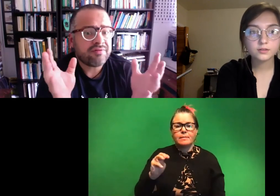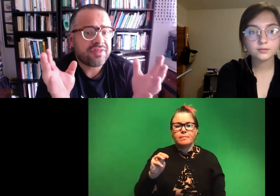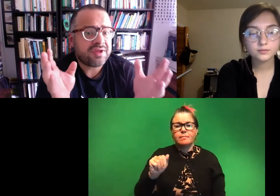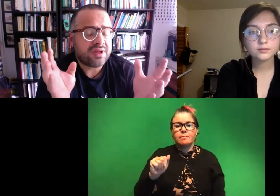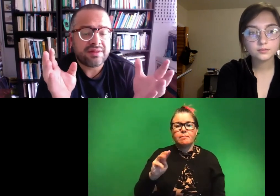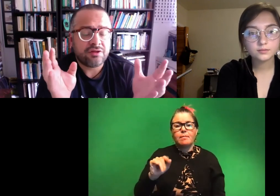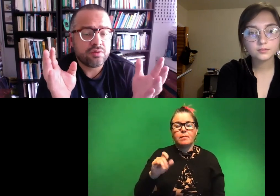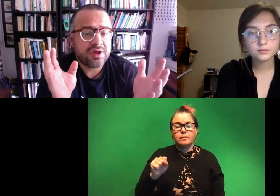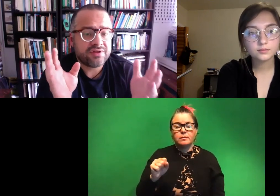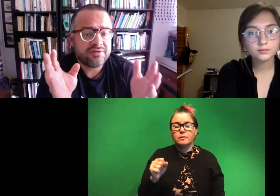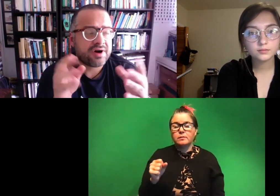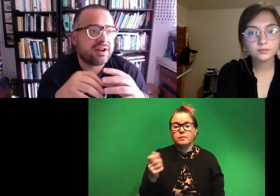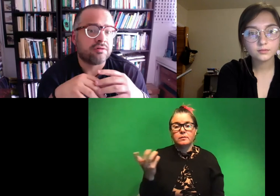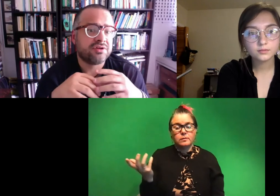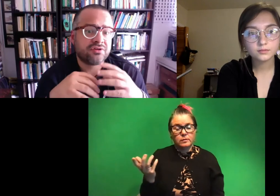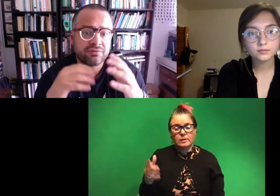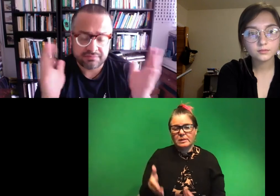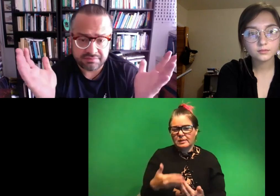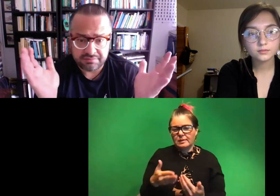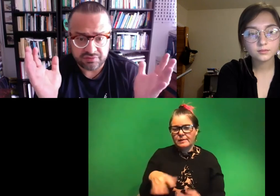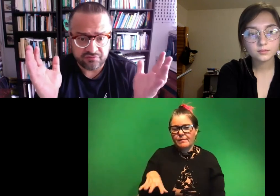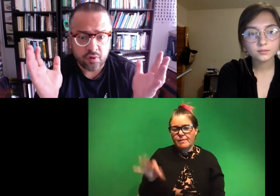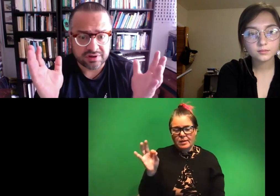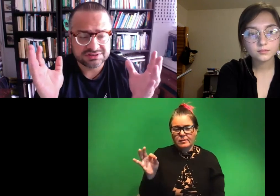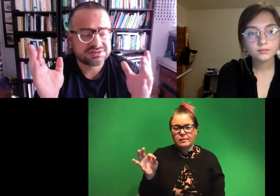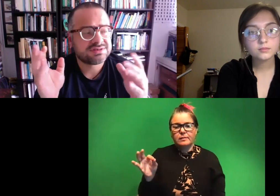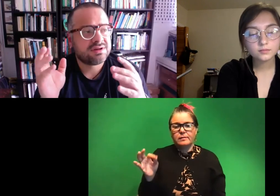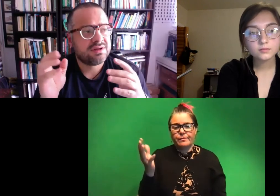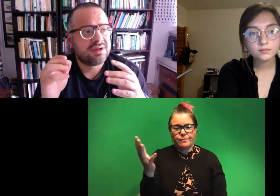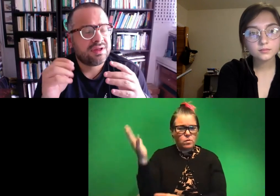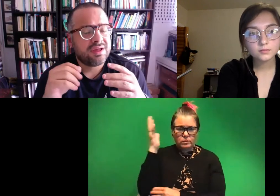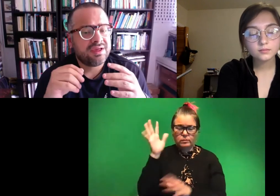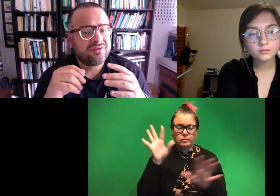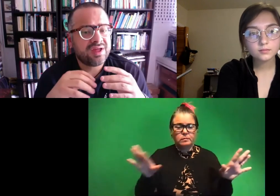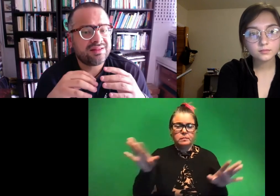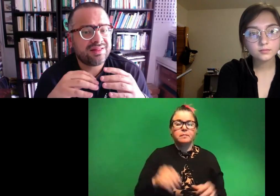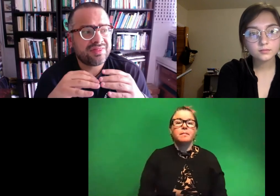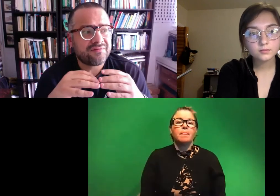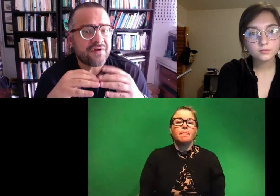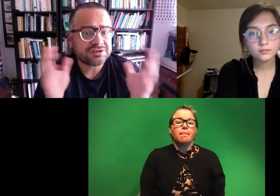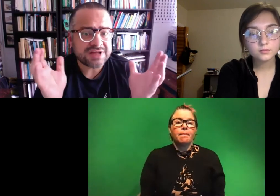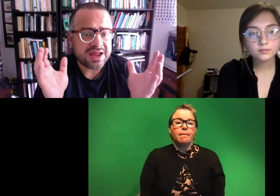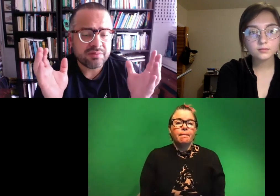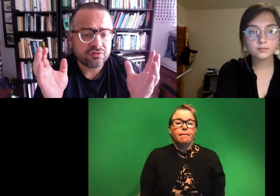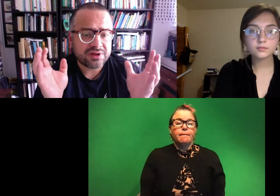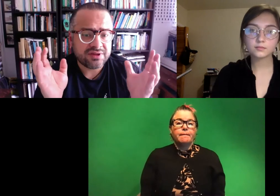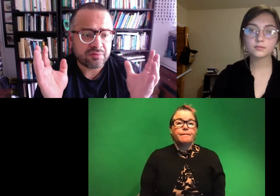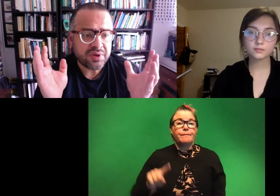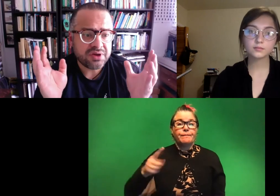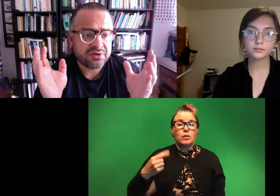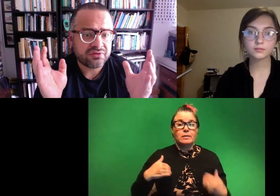one of the things that you easily find on these forests is that the first animals